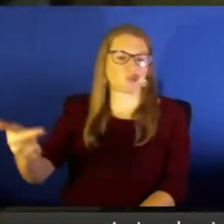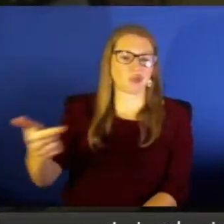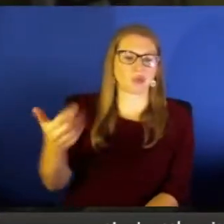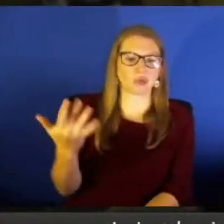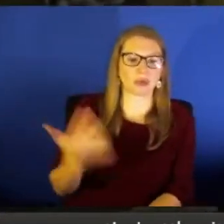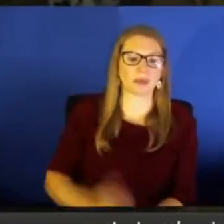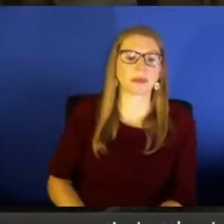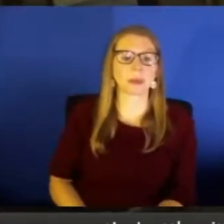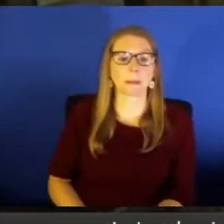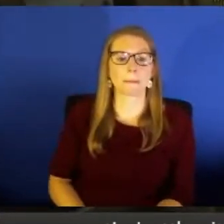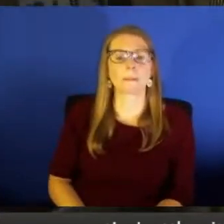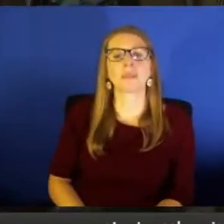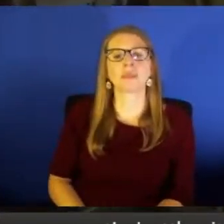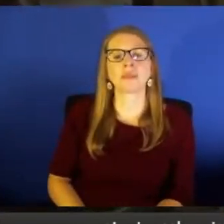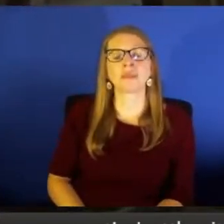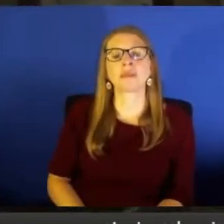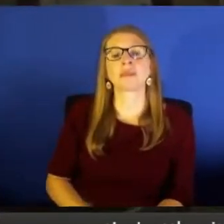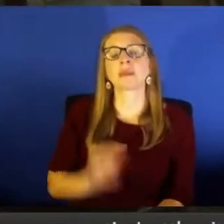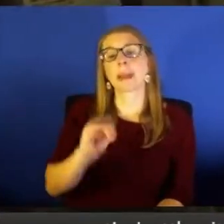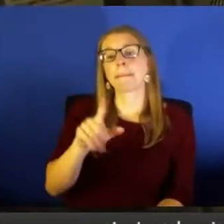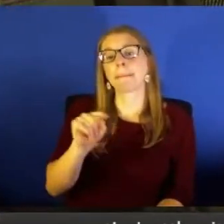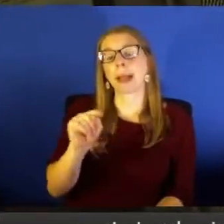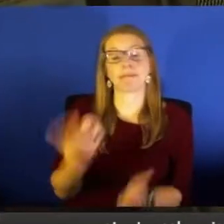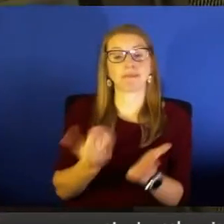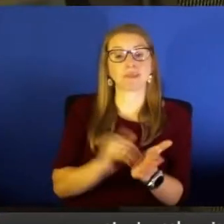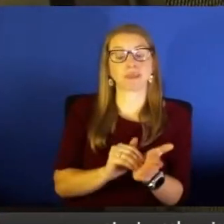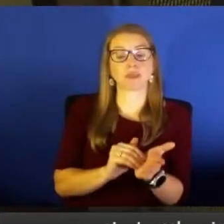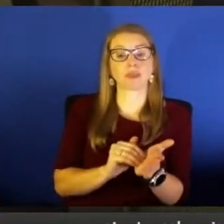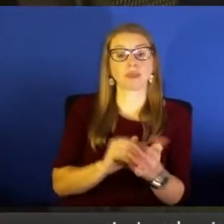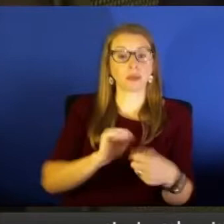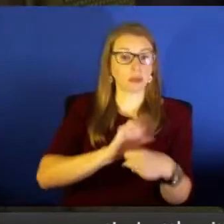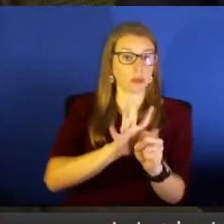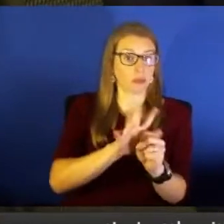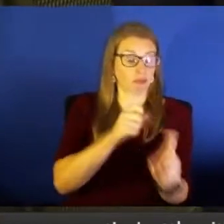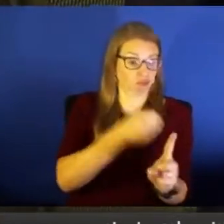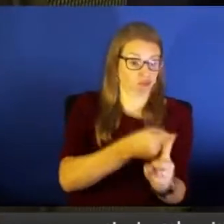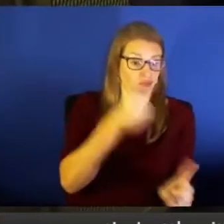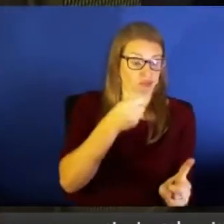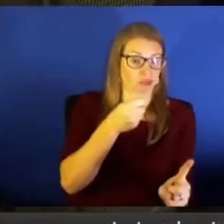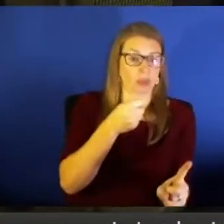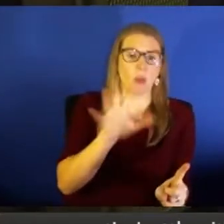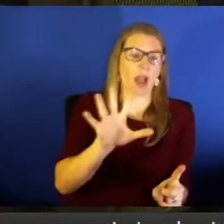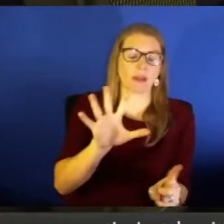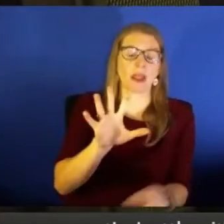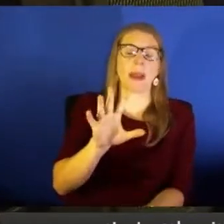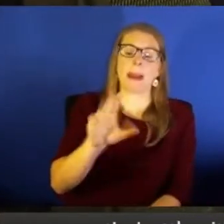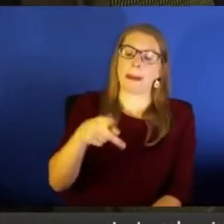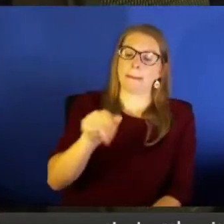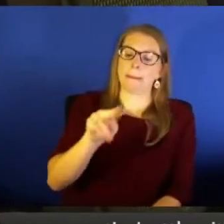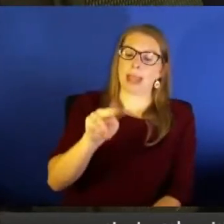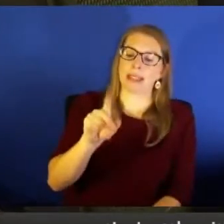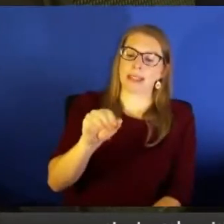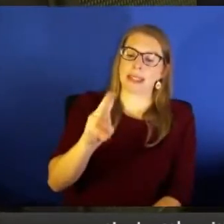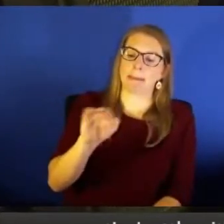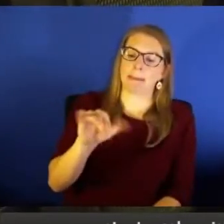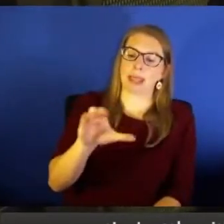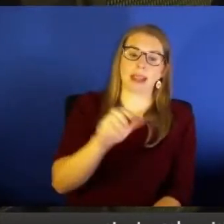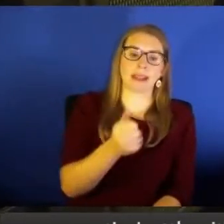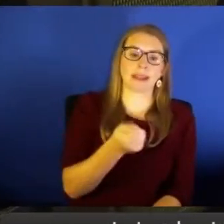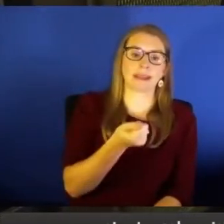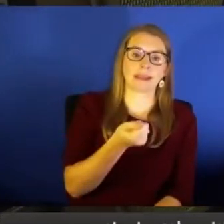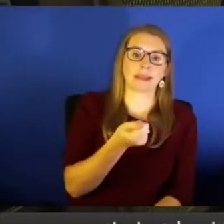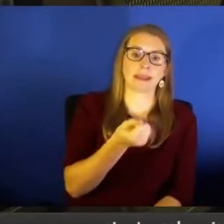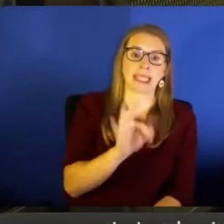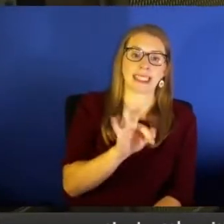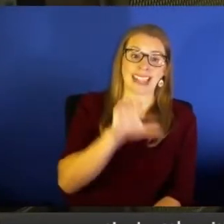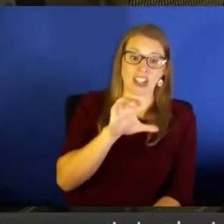again, we talked about the pandemic in early 1900s and the impact it had on Kansas City. Tell us more. So, not only are